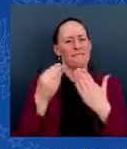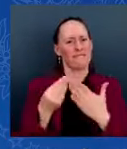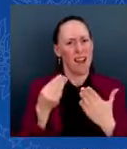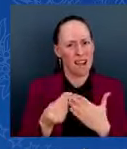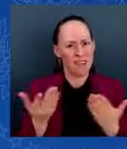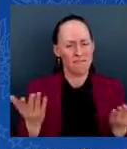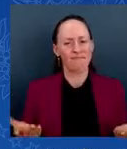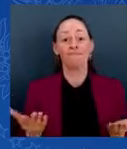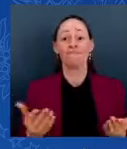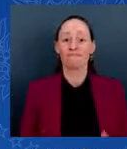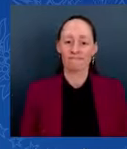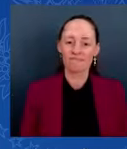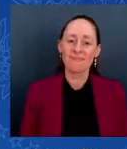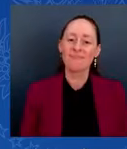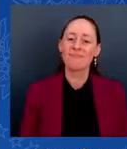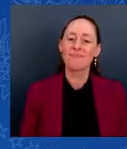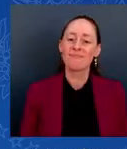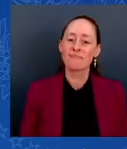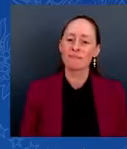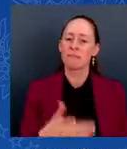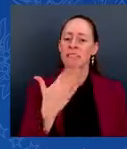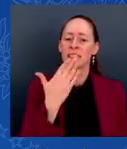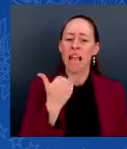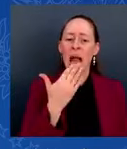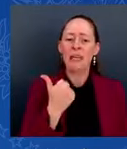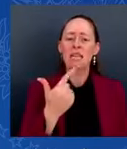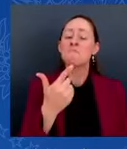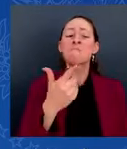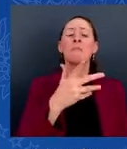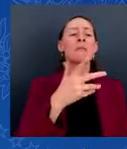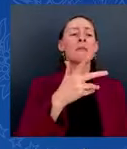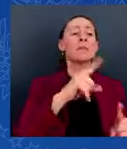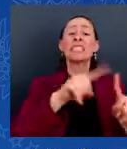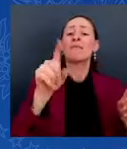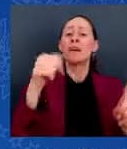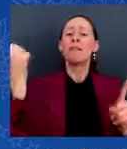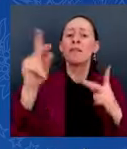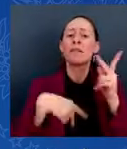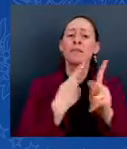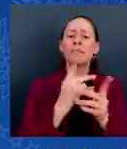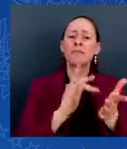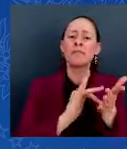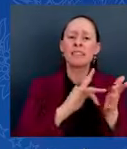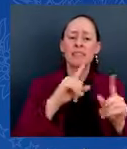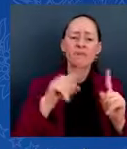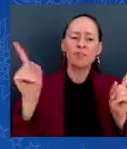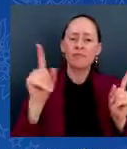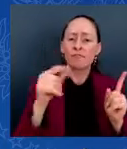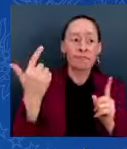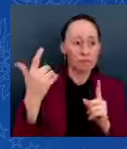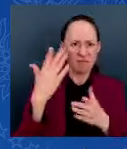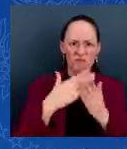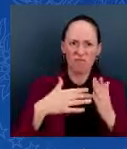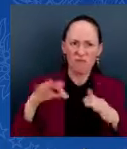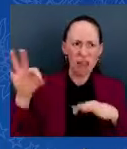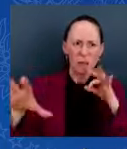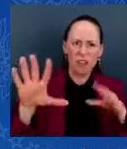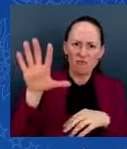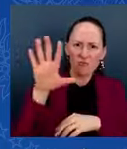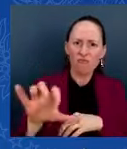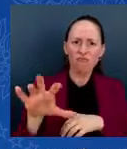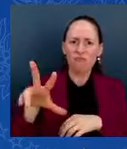cost $530 a month. Some of you may know that. Guess what? It's now only going to